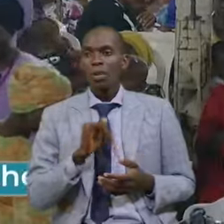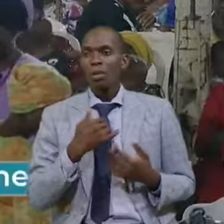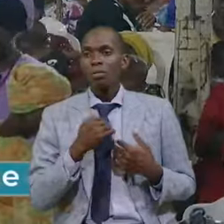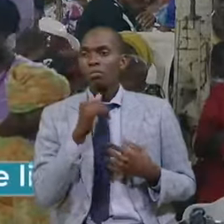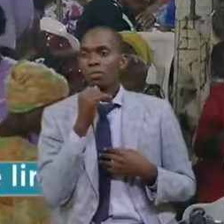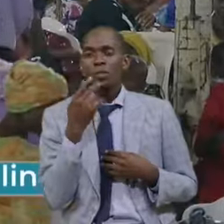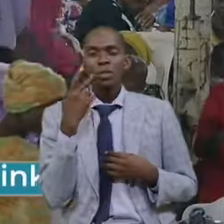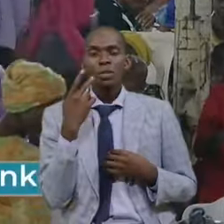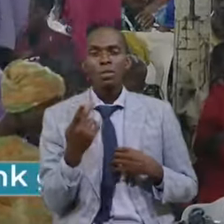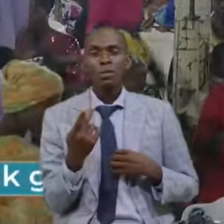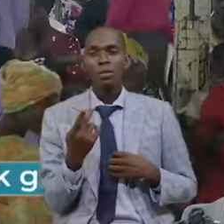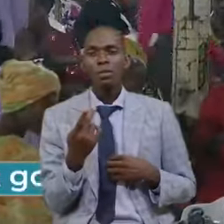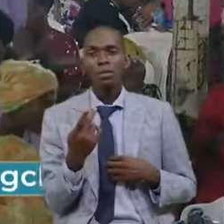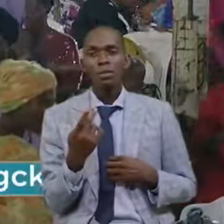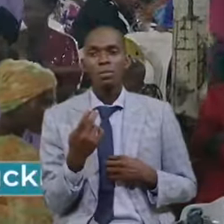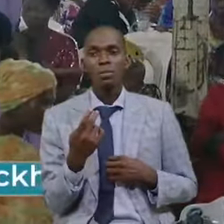Right?